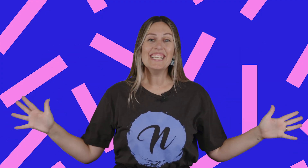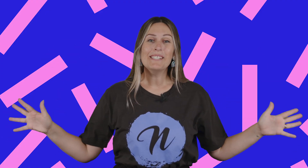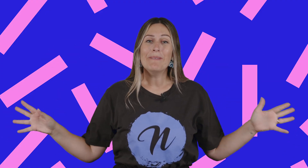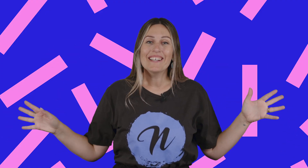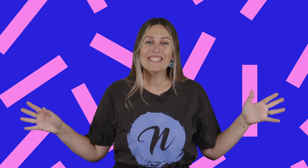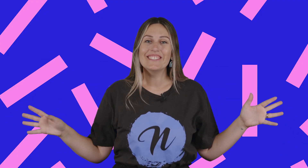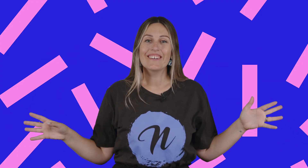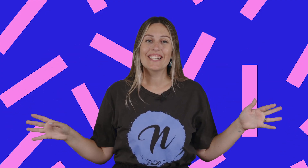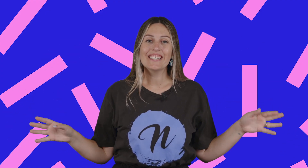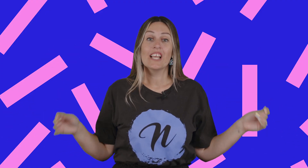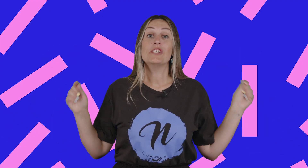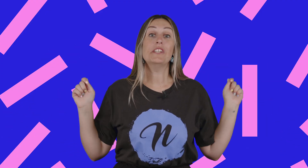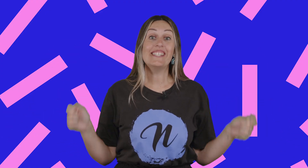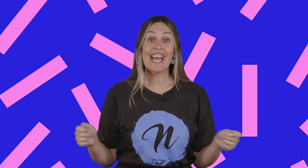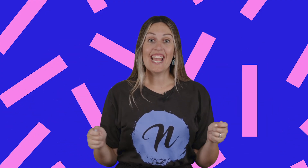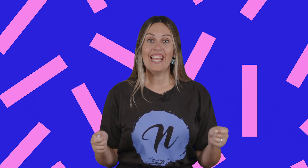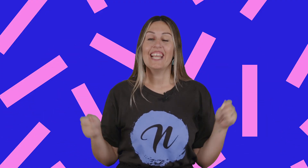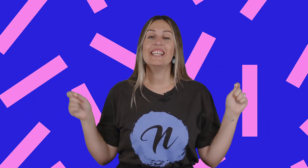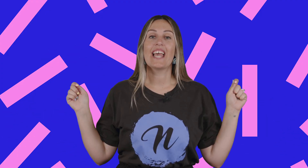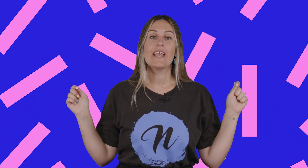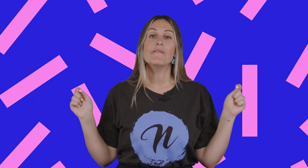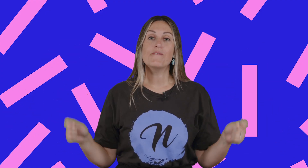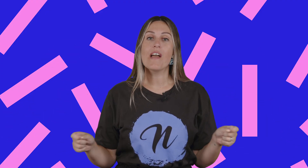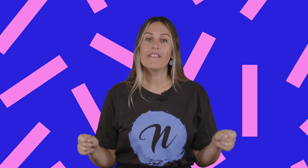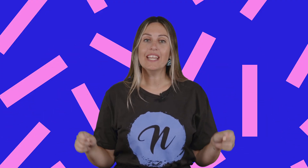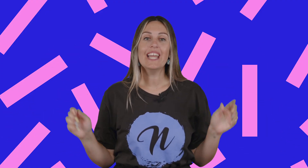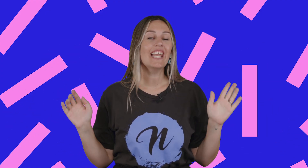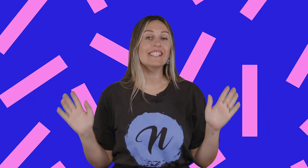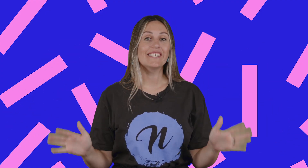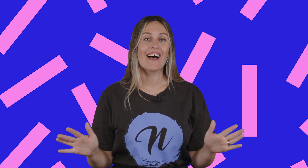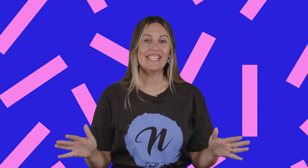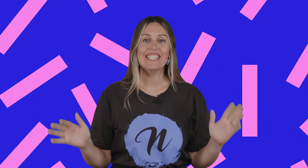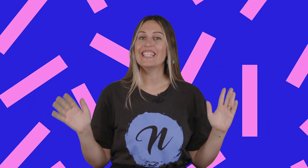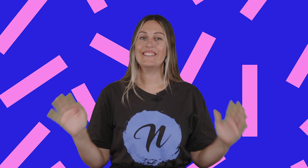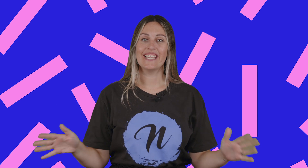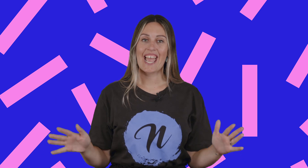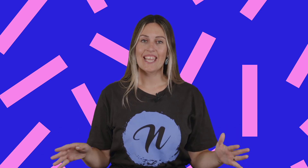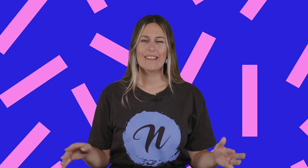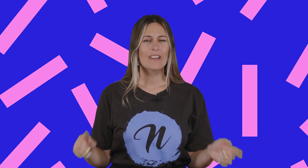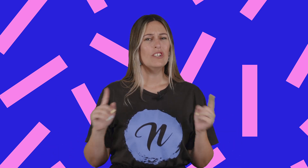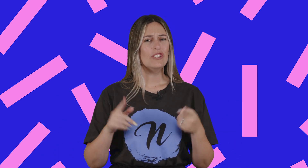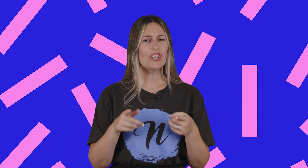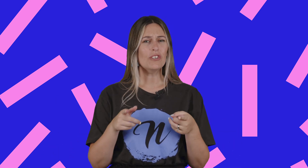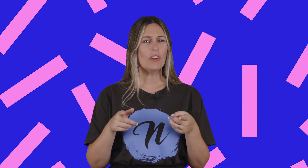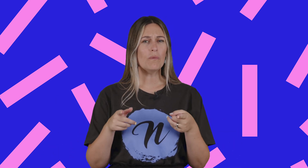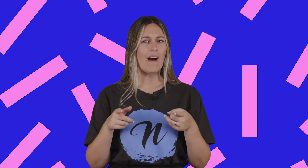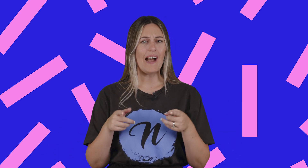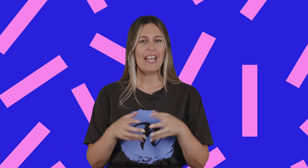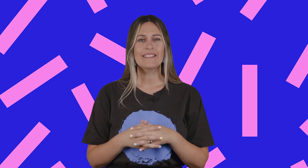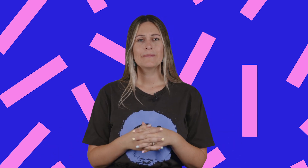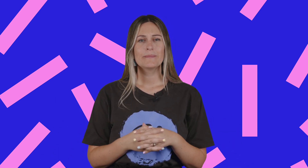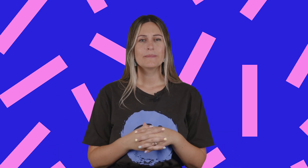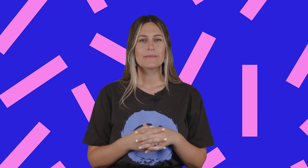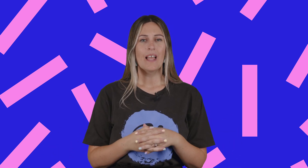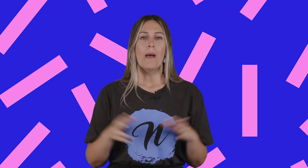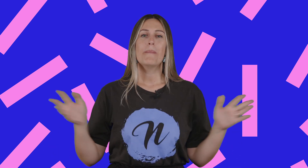1. Hey Sprouts and Rockets, today is a very exciting day. Do you know